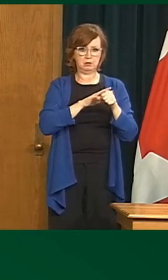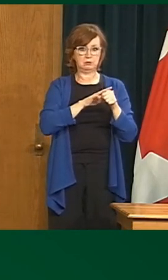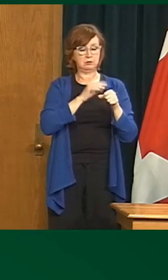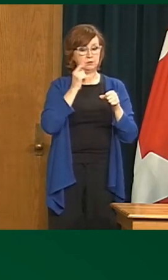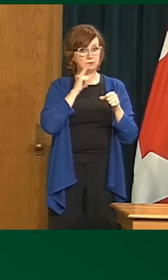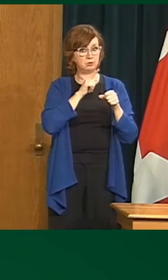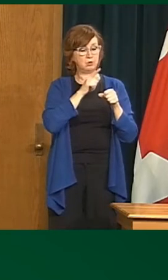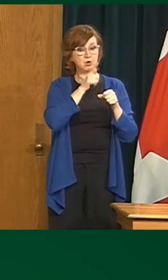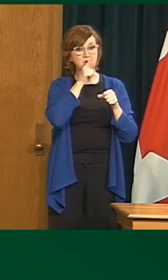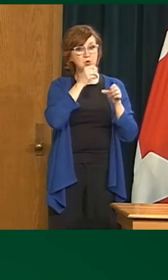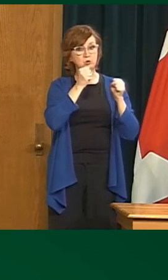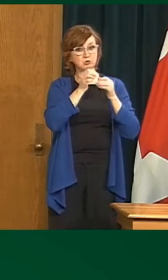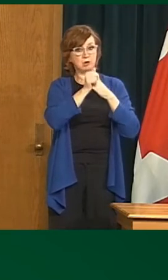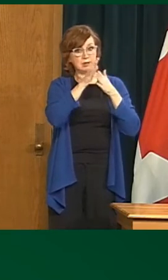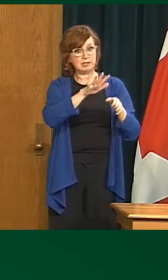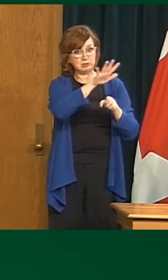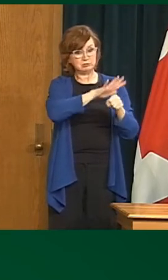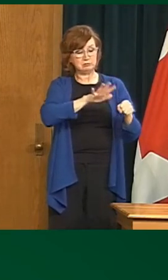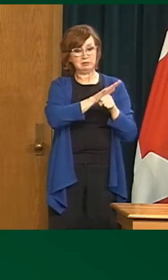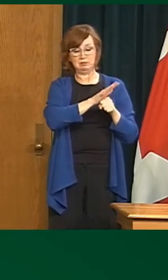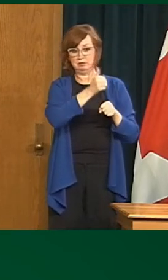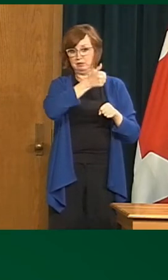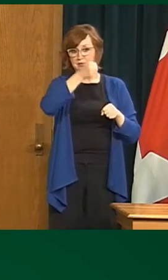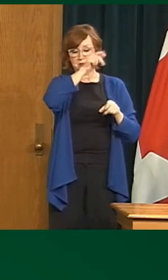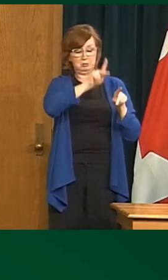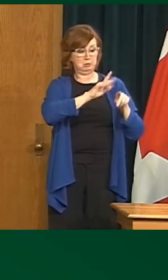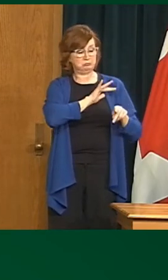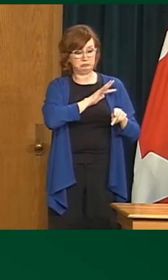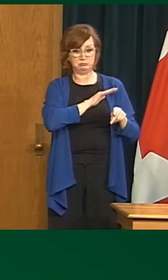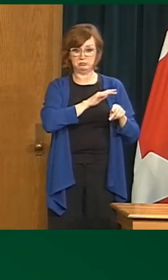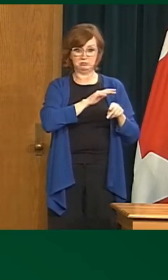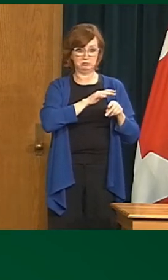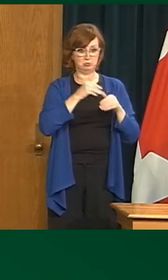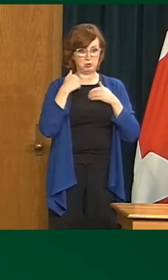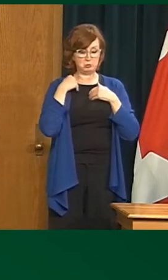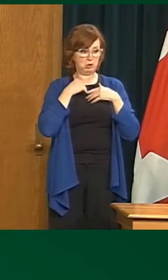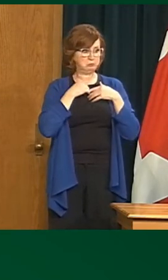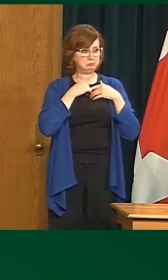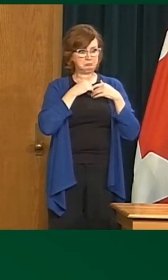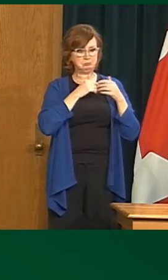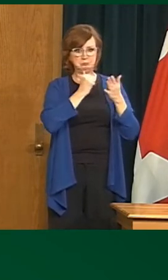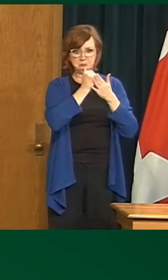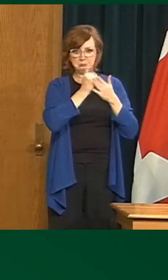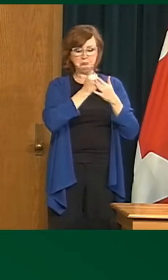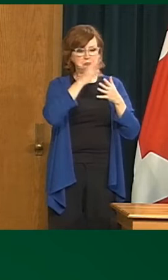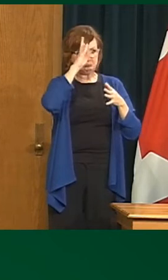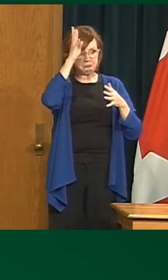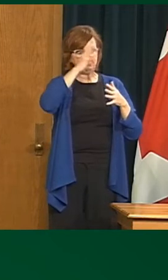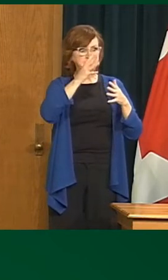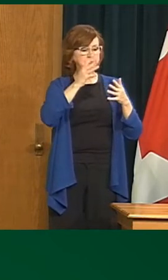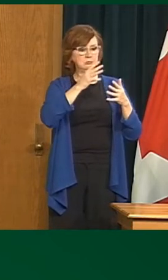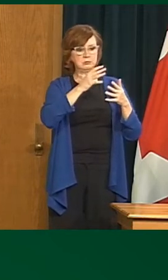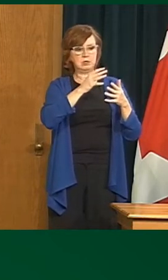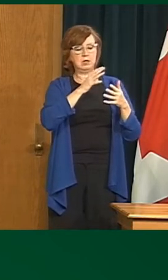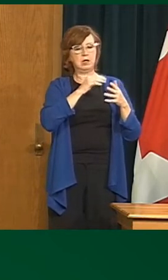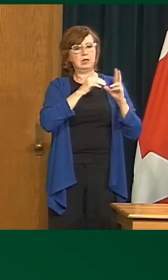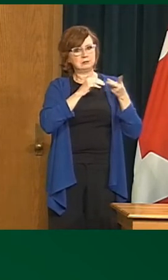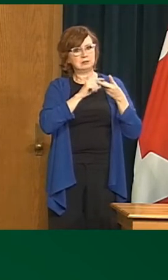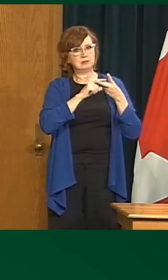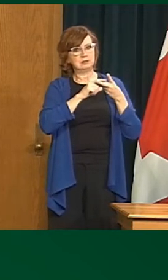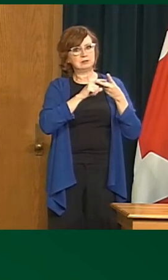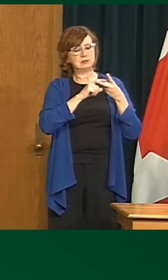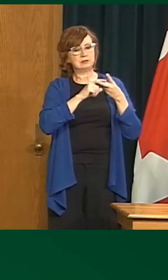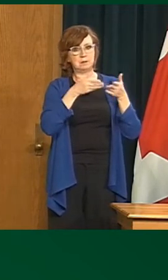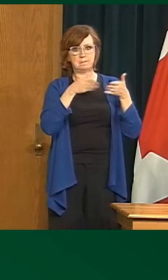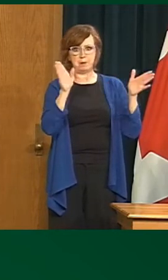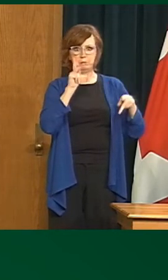to individuals for progressing and taking their personal responsibility around physical distancing very seriously. We are getting